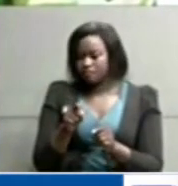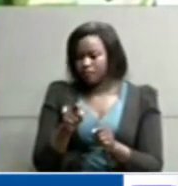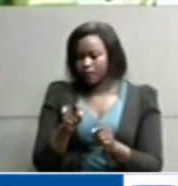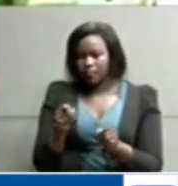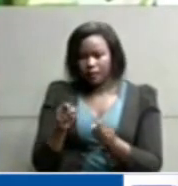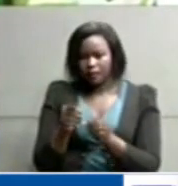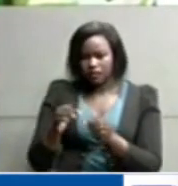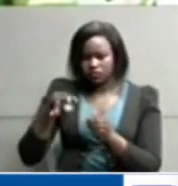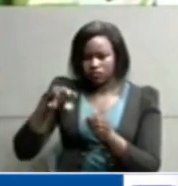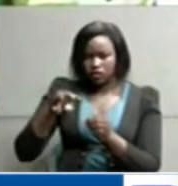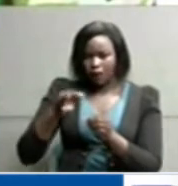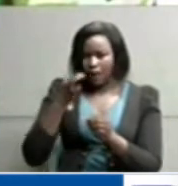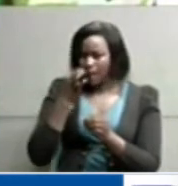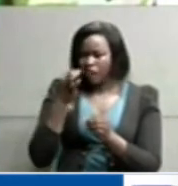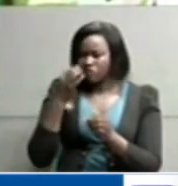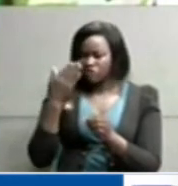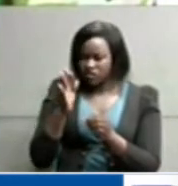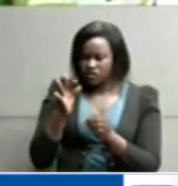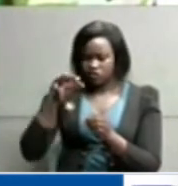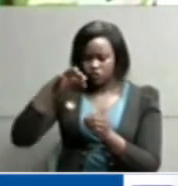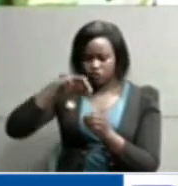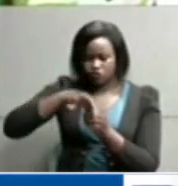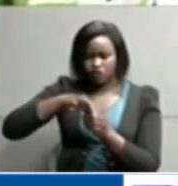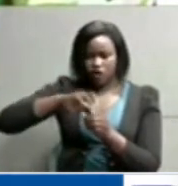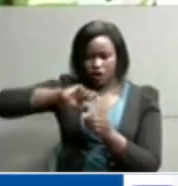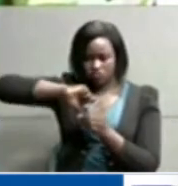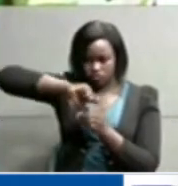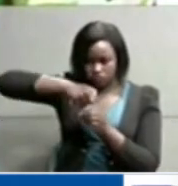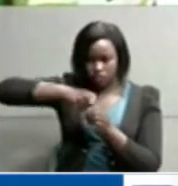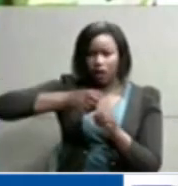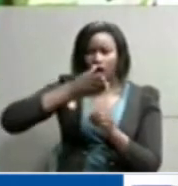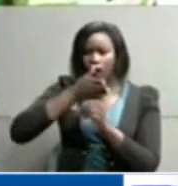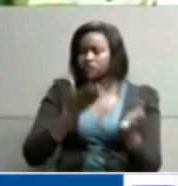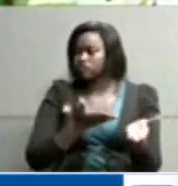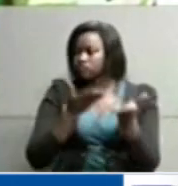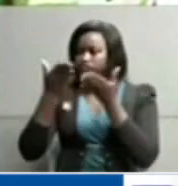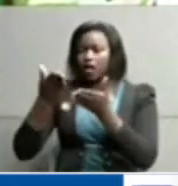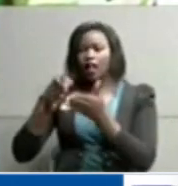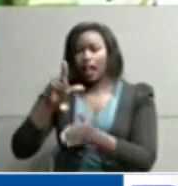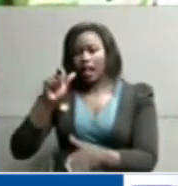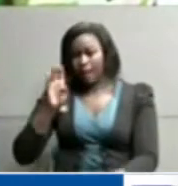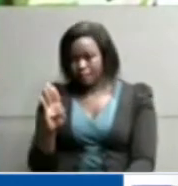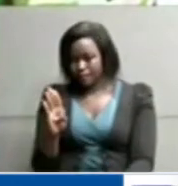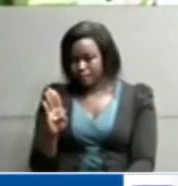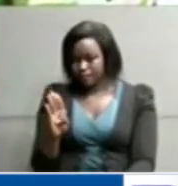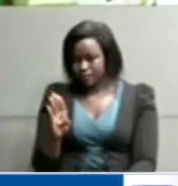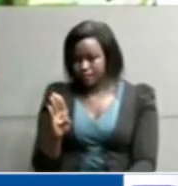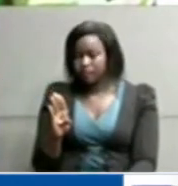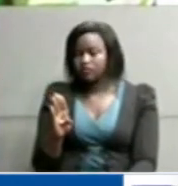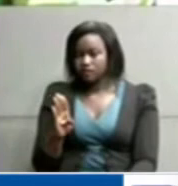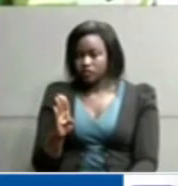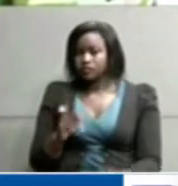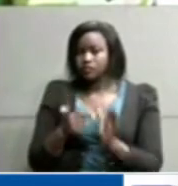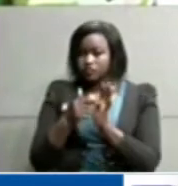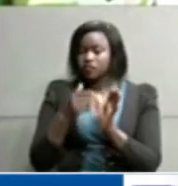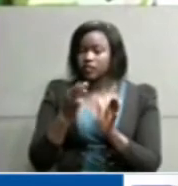the bottle. Then you transport the bottle to the hub. Yes. And like if you take the test area,